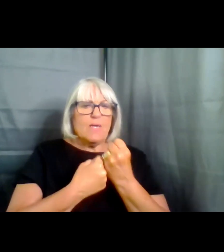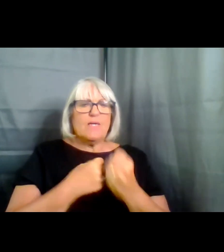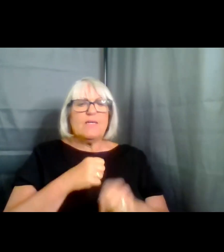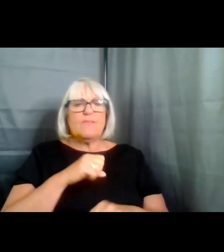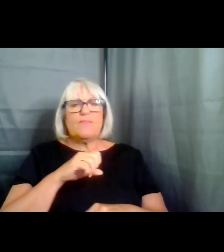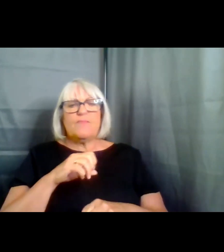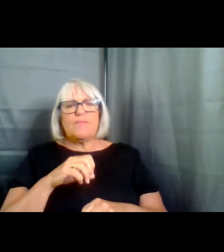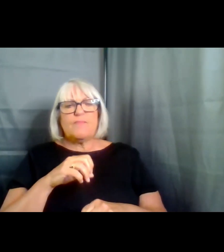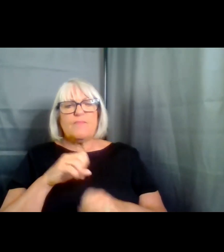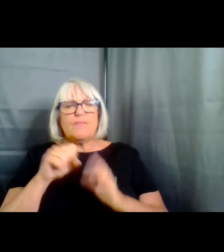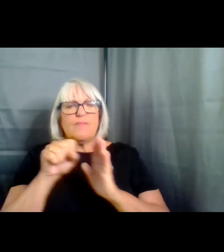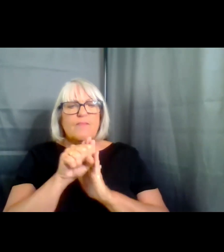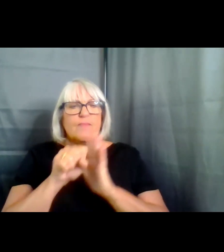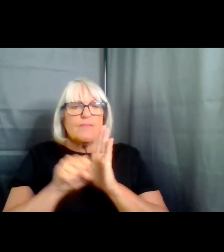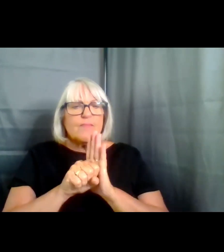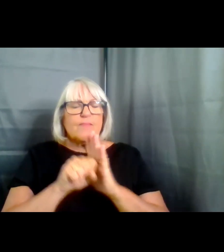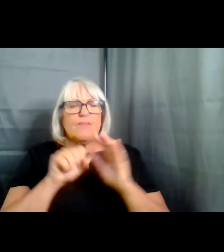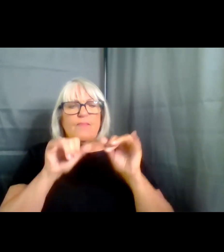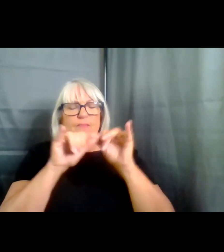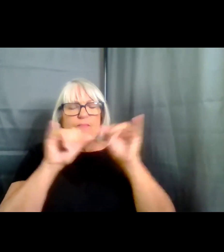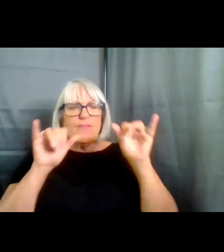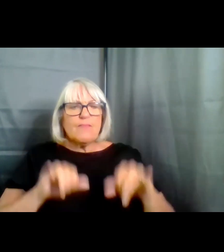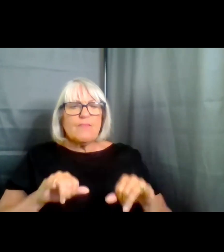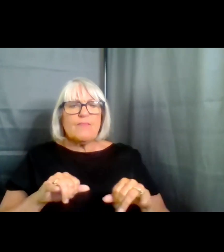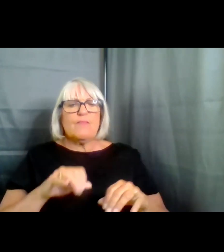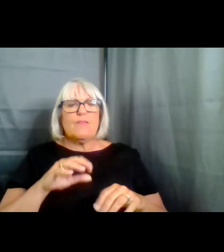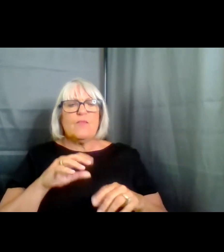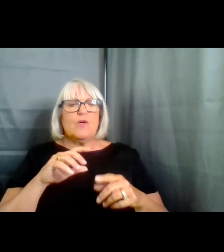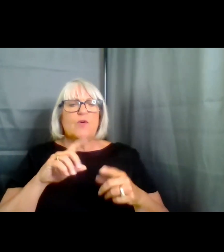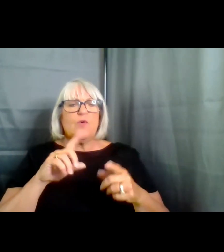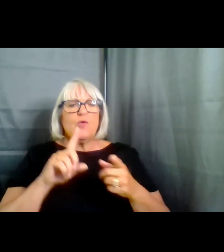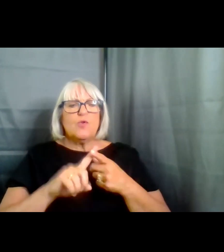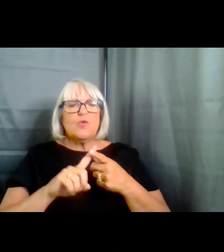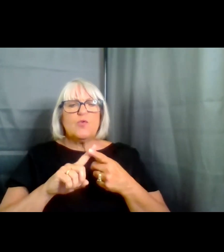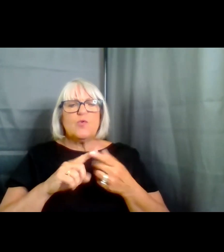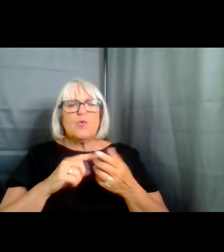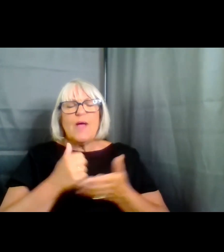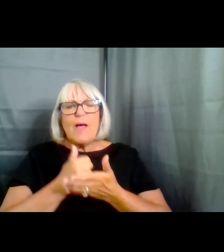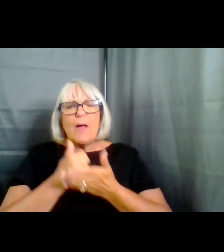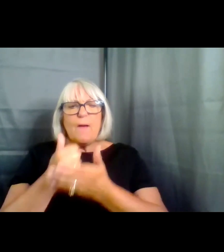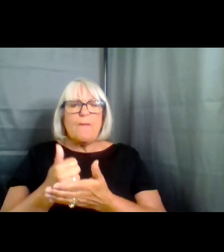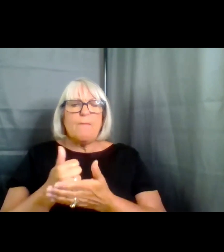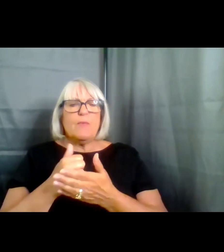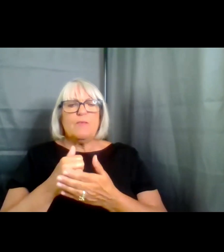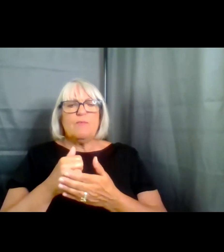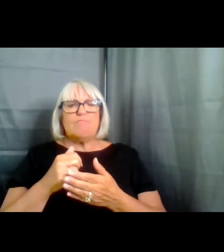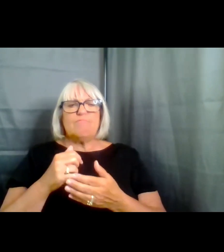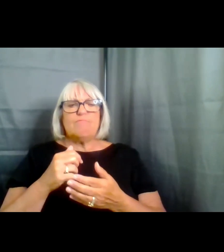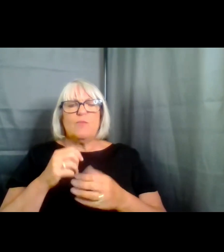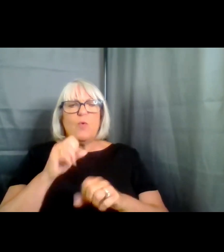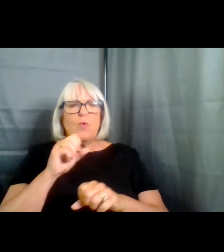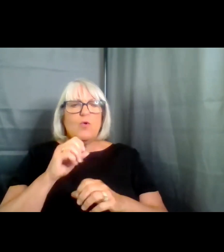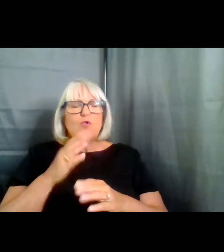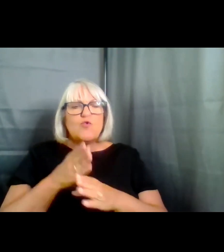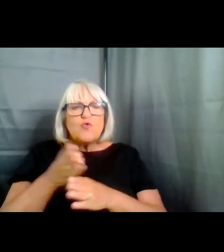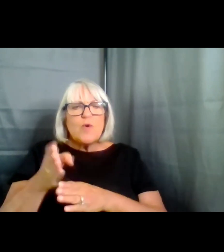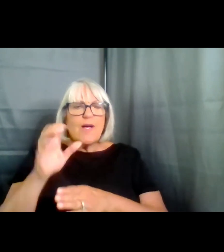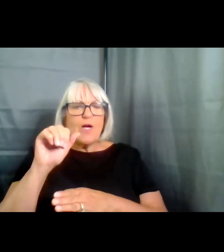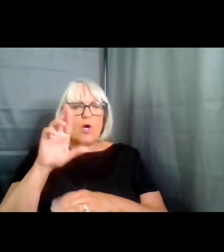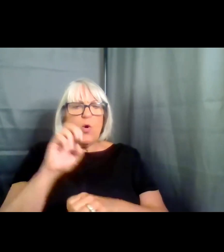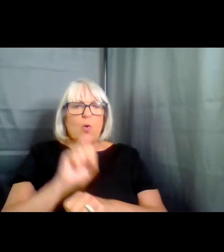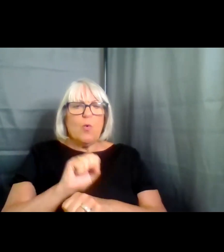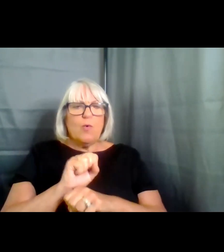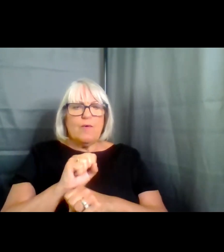transformation efforts to in turn support the direct care workforce. So we thank our funders at ACL for their commitment to this work. And we also invite